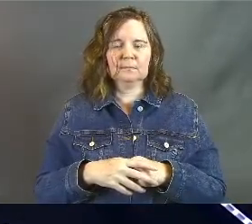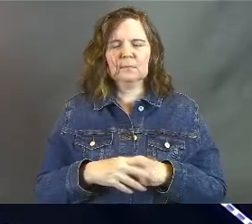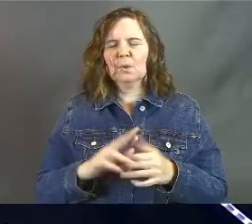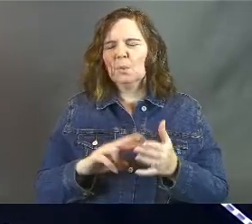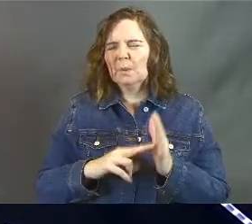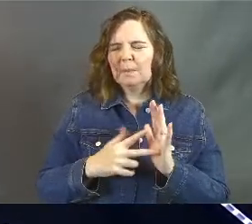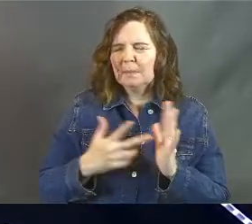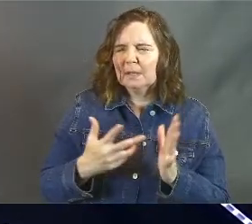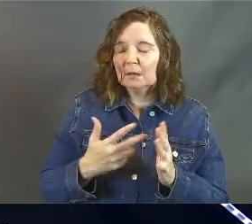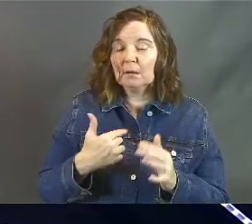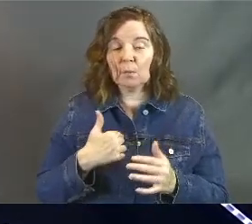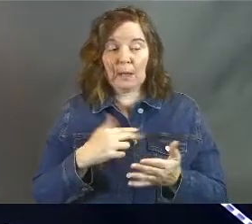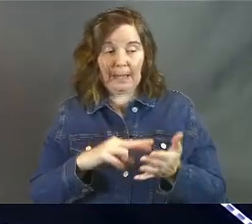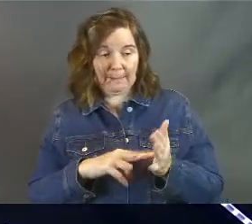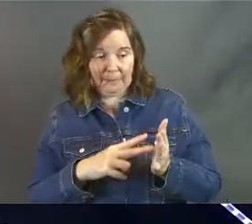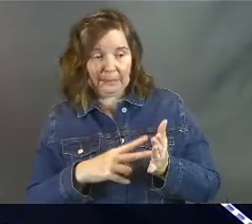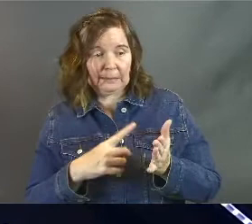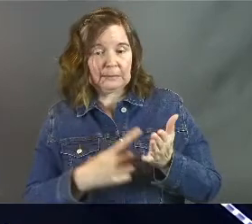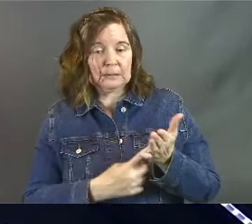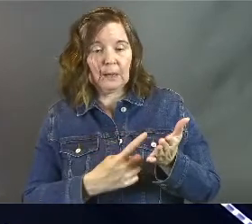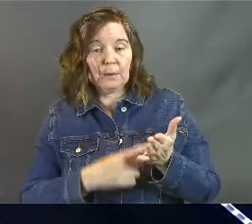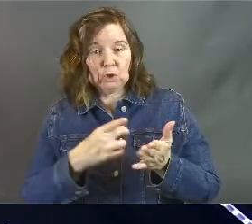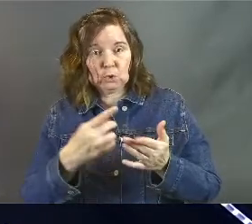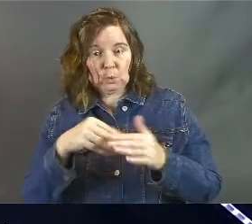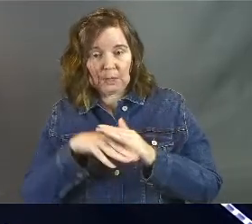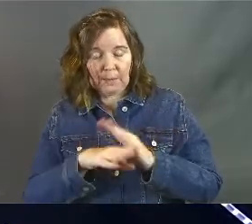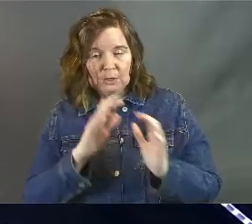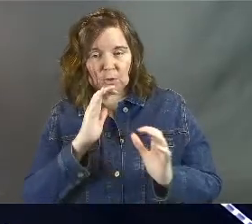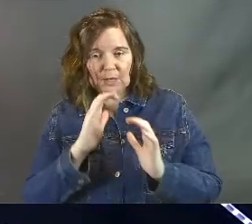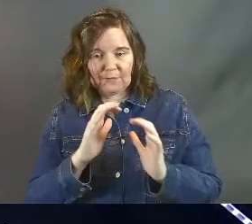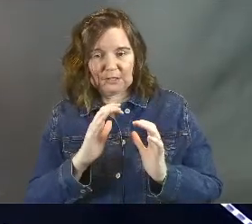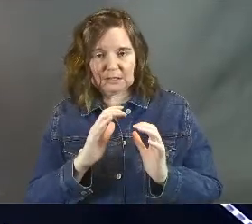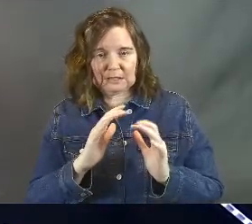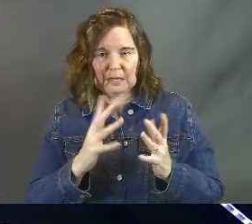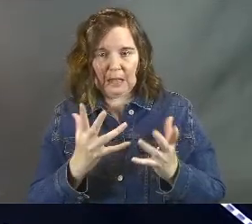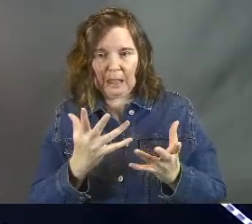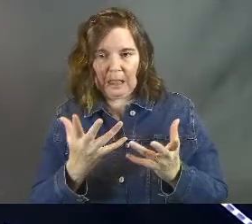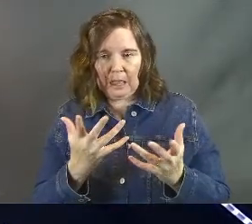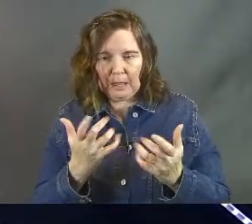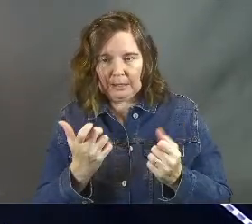What do you mean by that? Well, what I mean by that is sometimes you come into the conversation